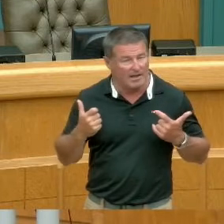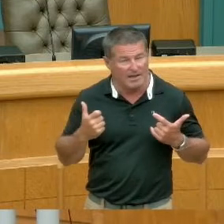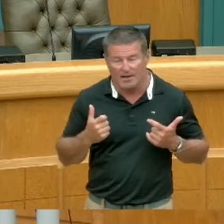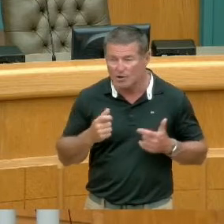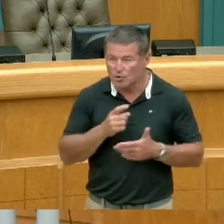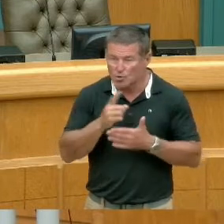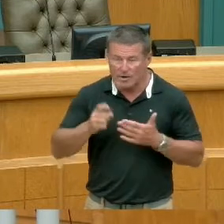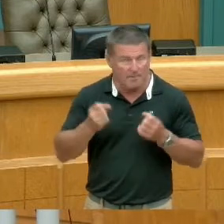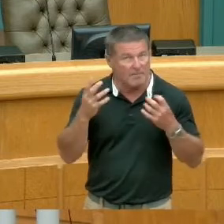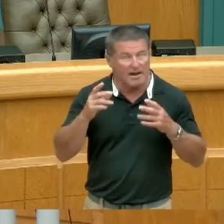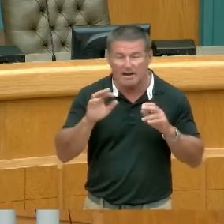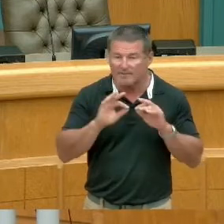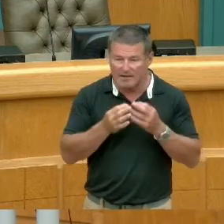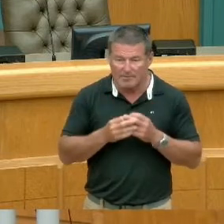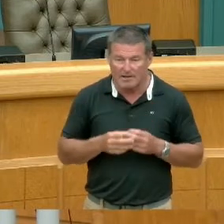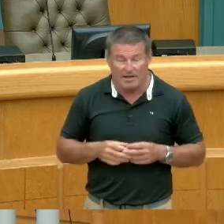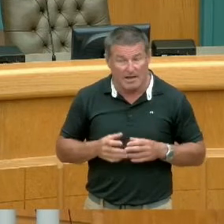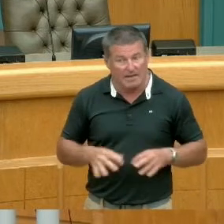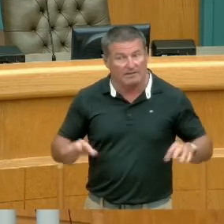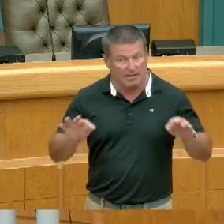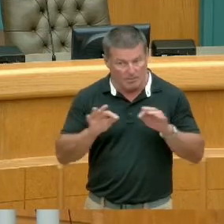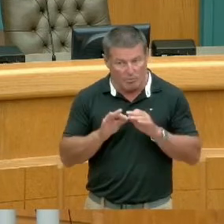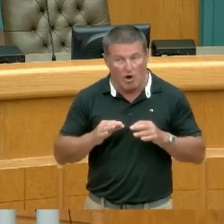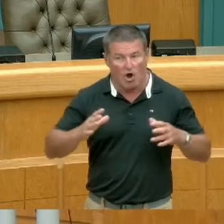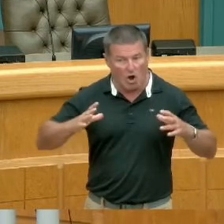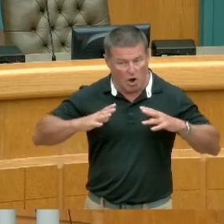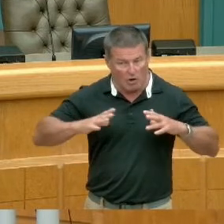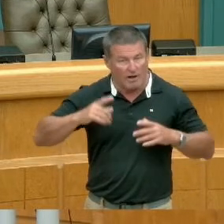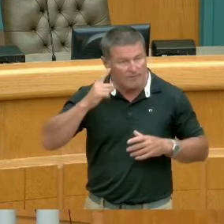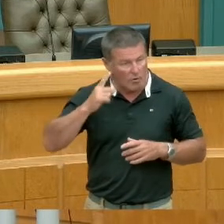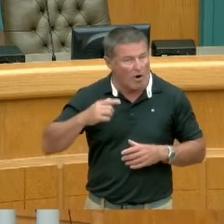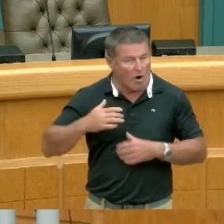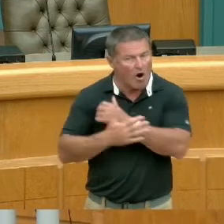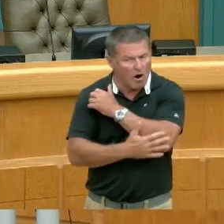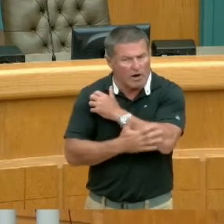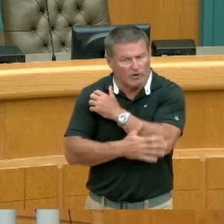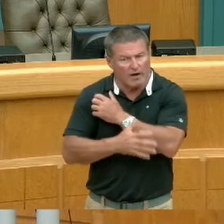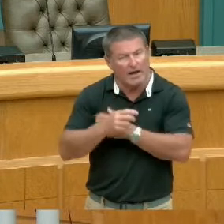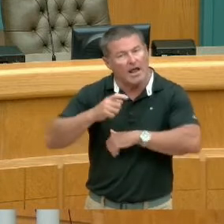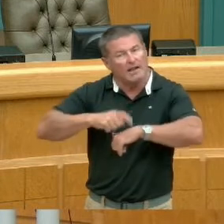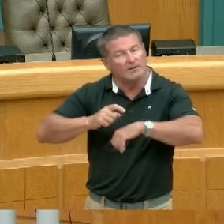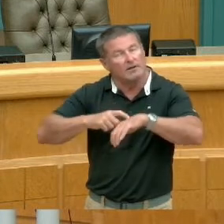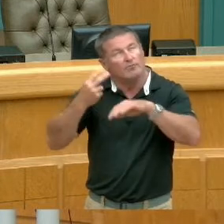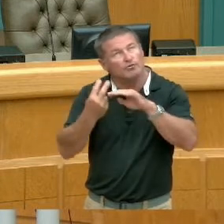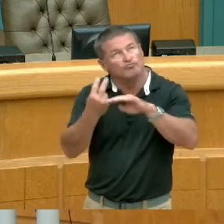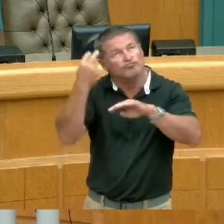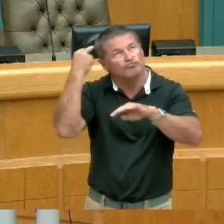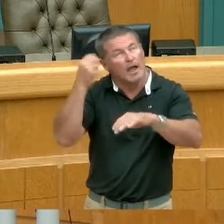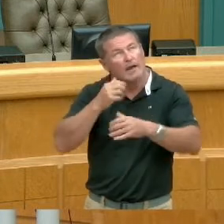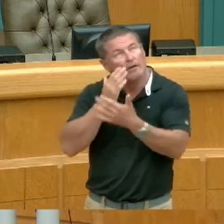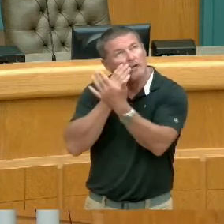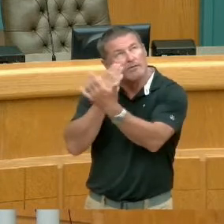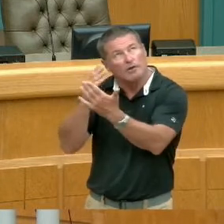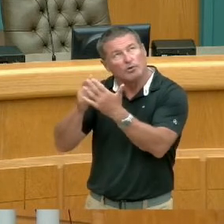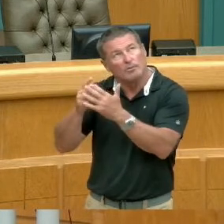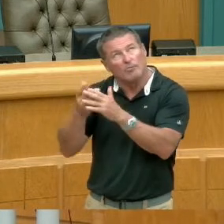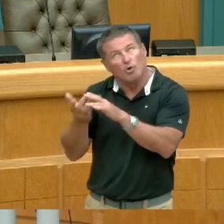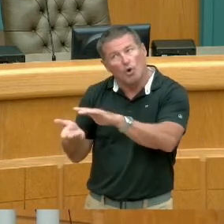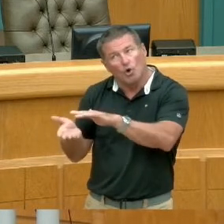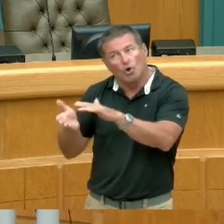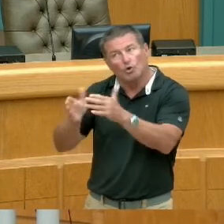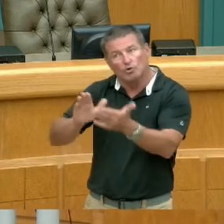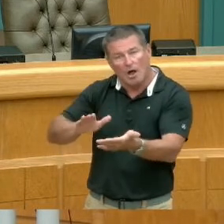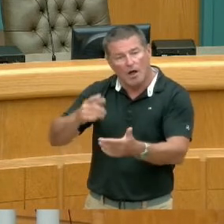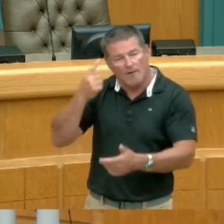significant weekend in our country's history. And it's a time that we give thanks and remembrance of those that gave their lives for